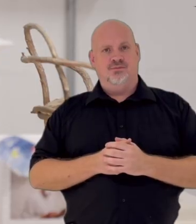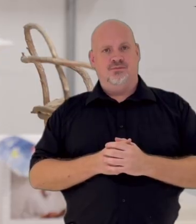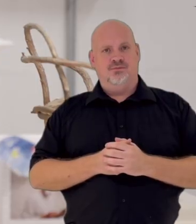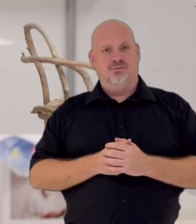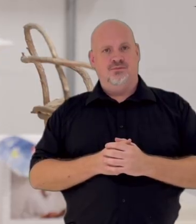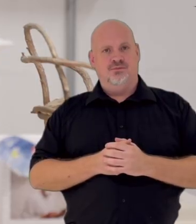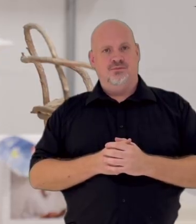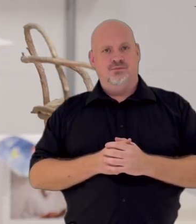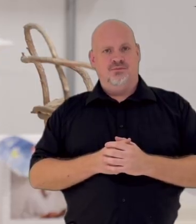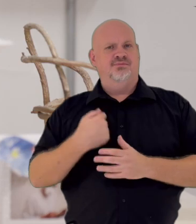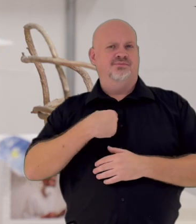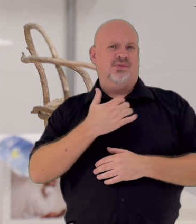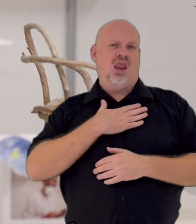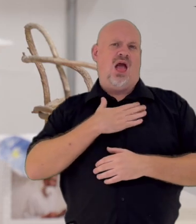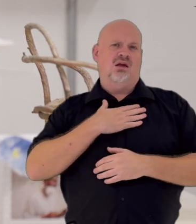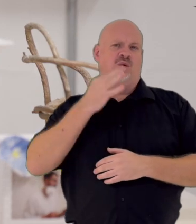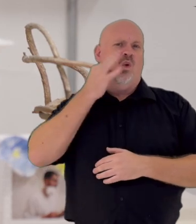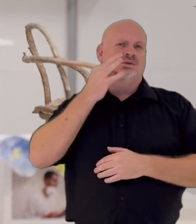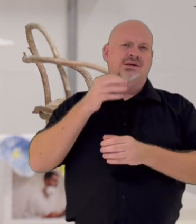I also like water towers